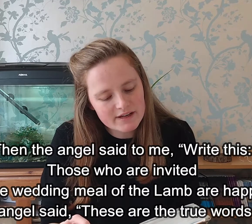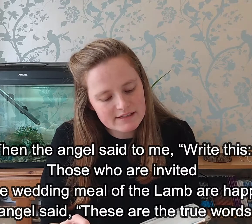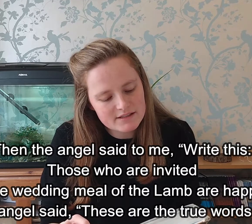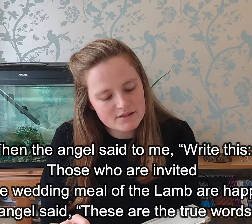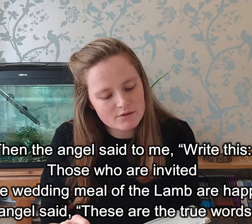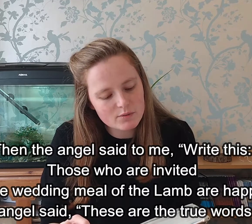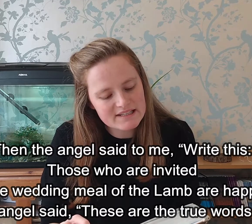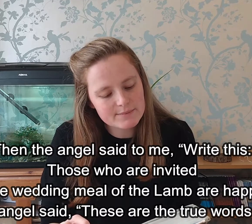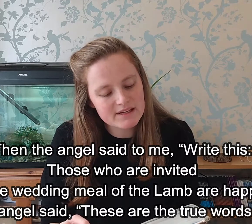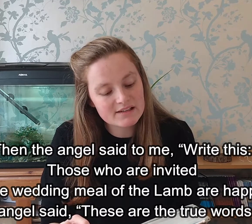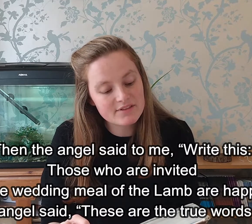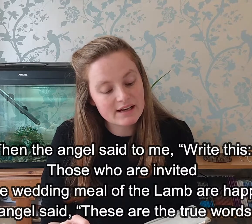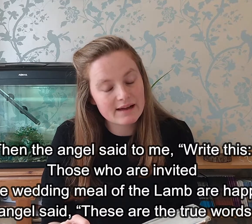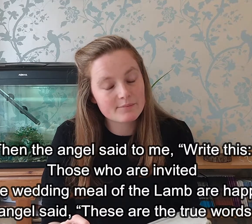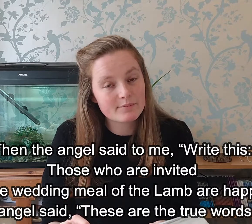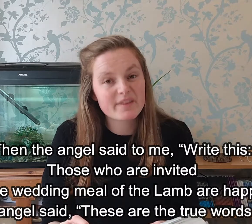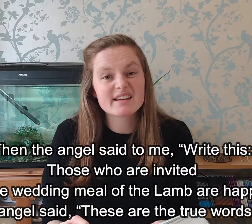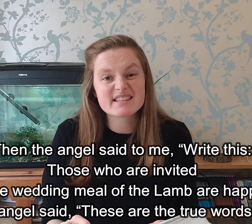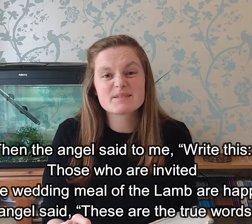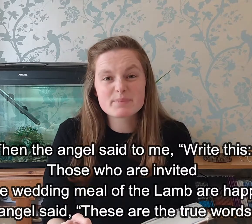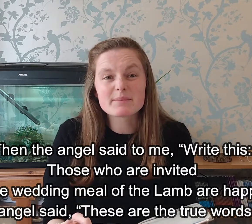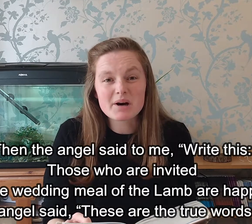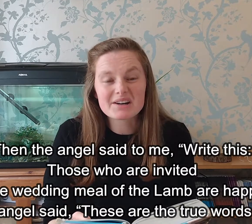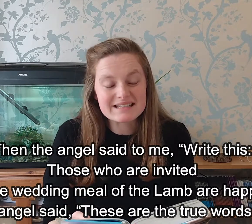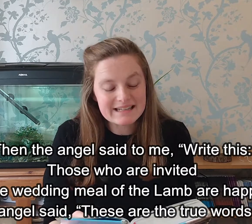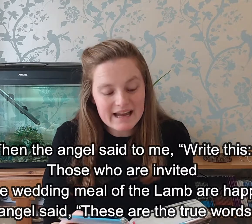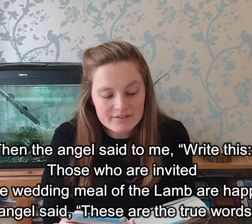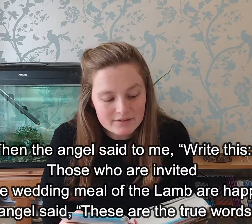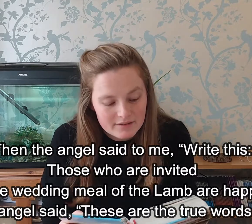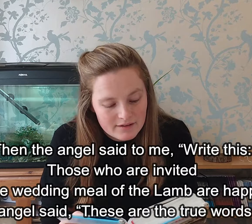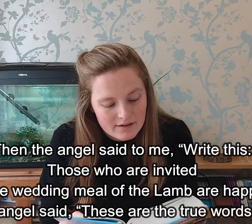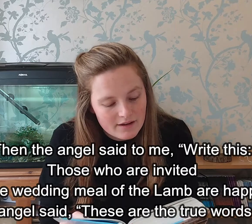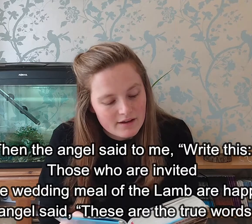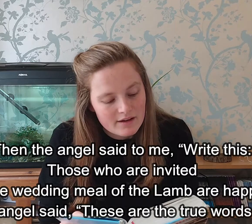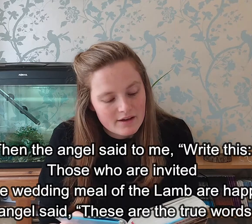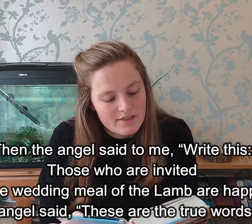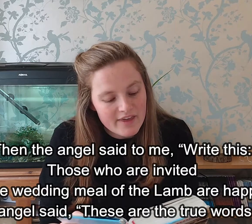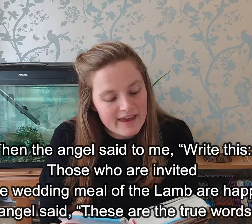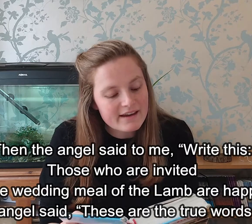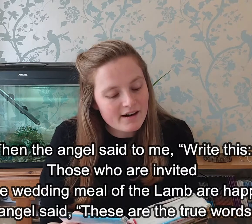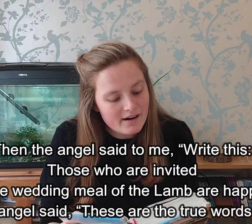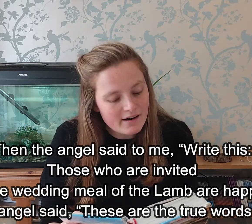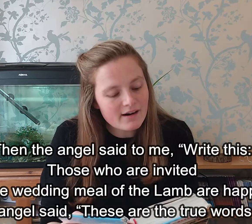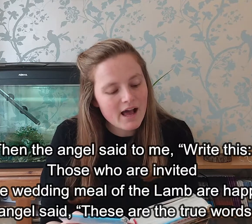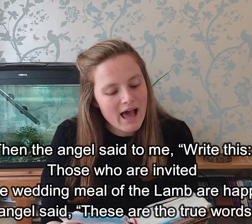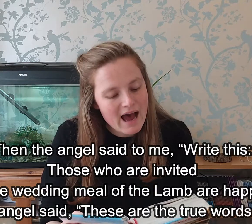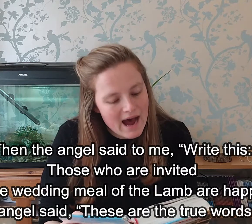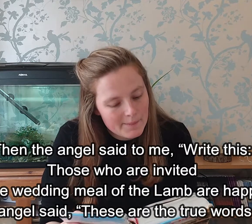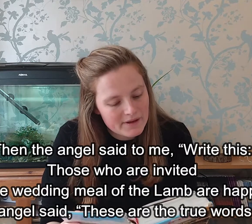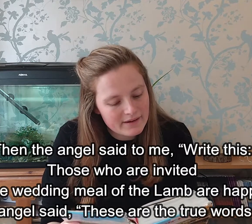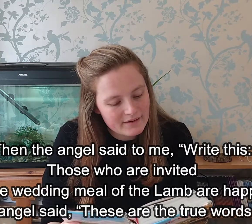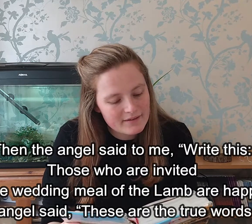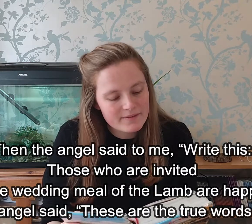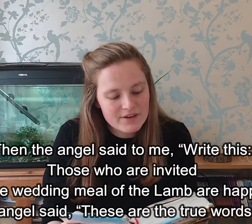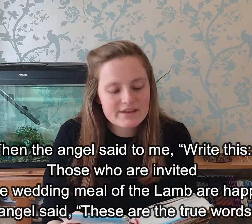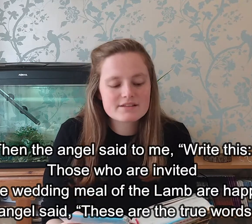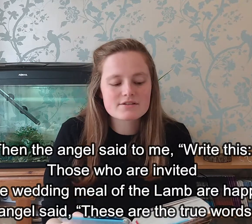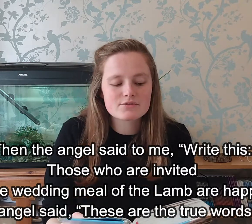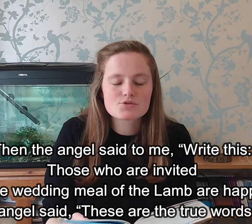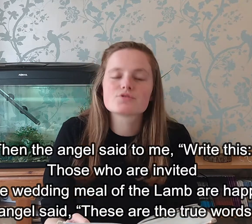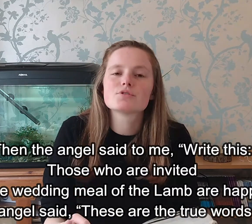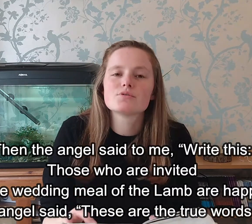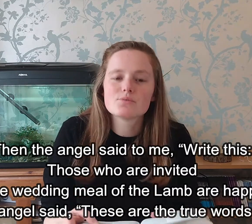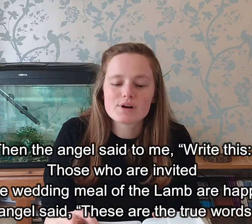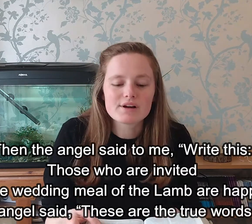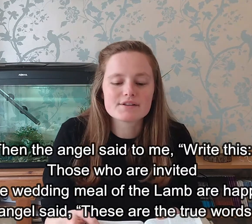who are invited to the wedding meal of the Lamb," that is this big party in heaven, "they are happy. These